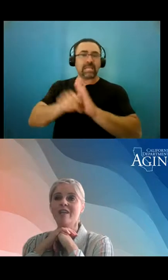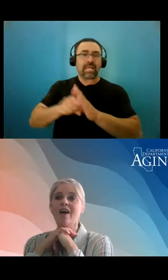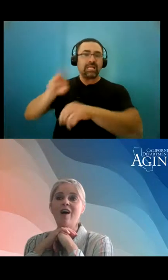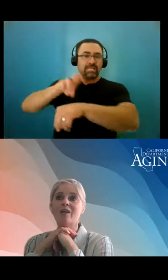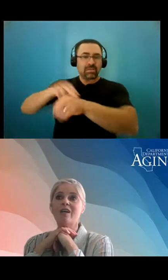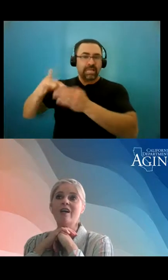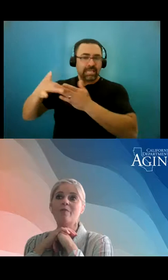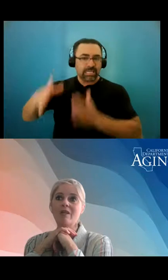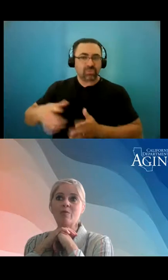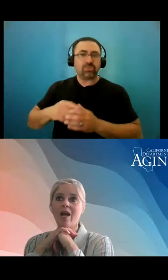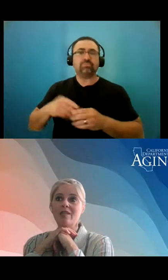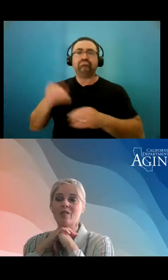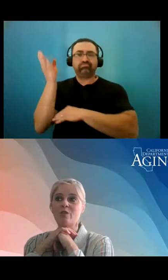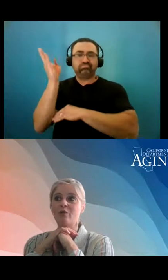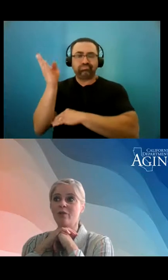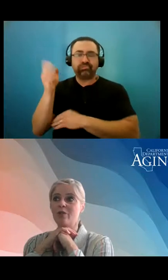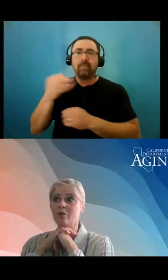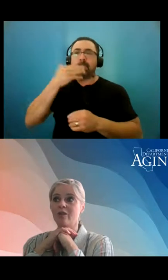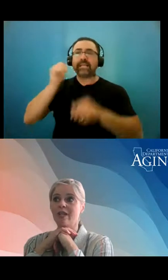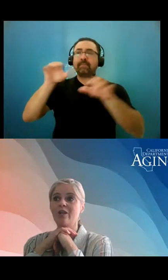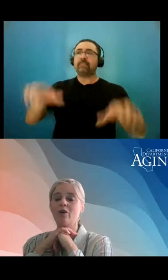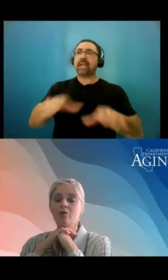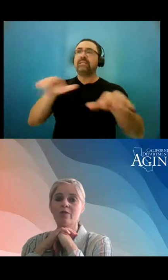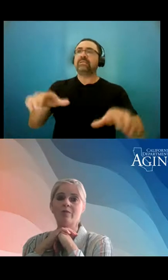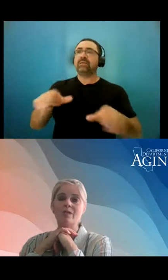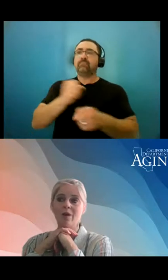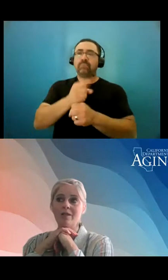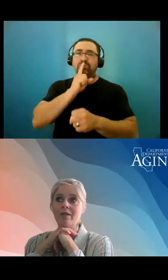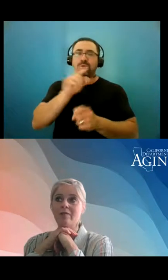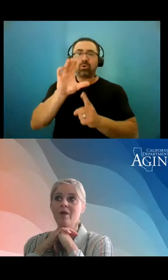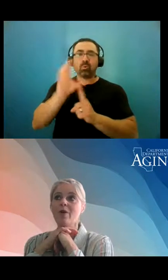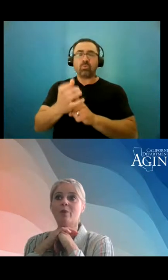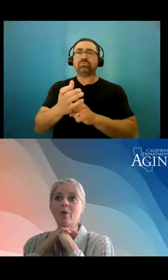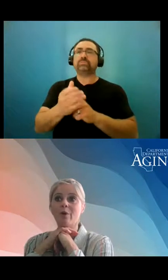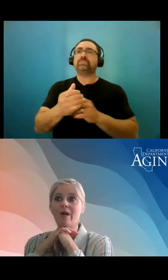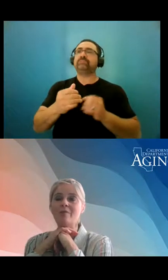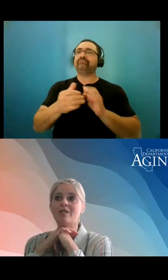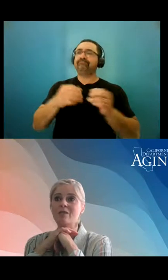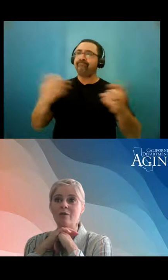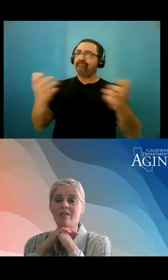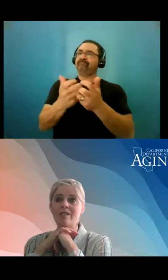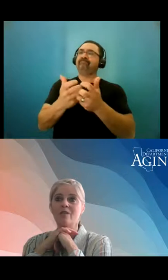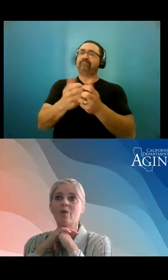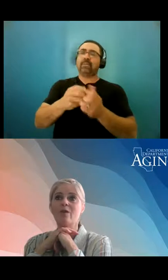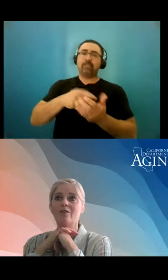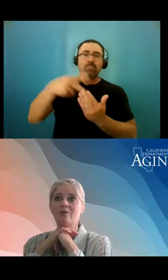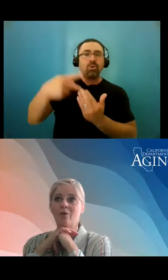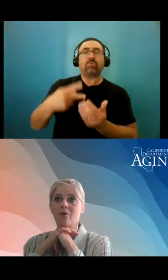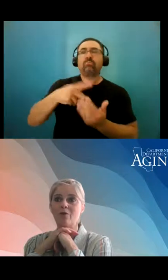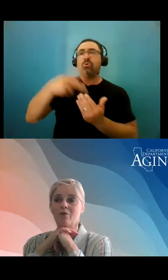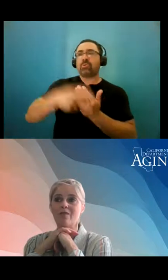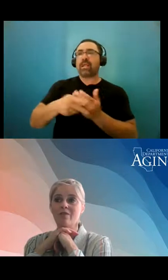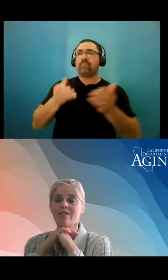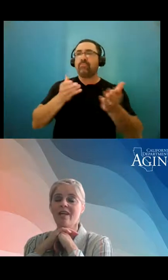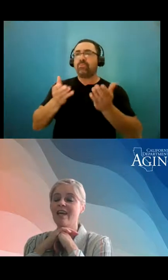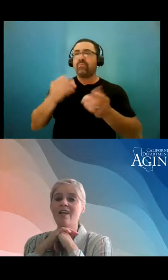leaders on best practices for ensuring culturally responsive programs, services within for